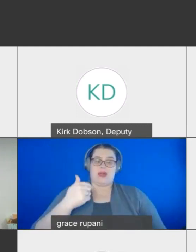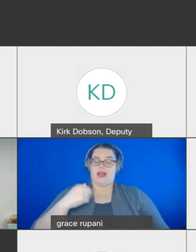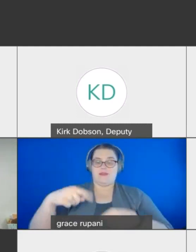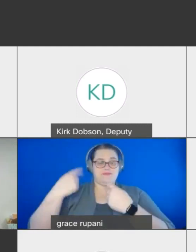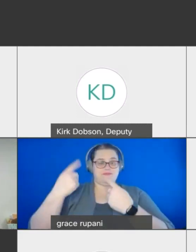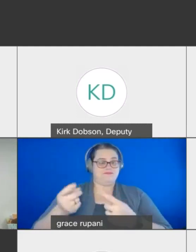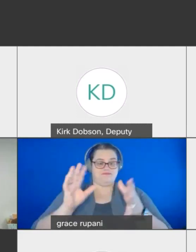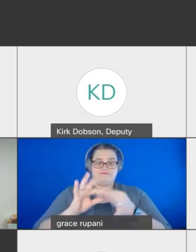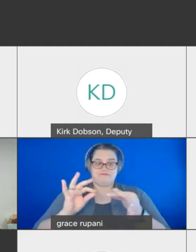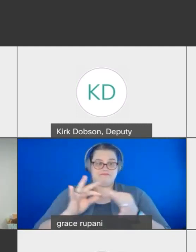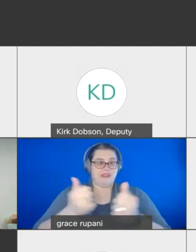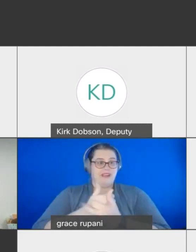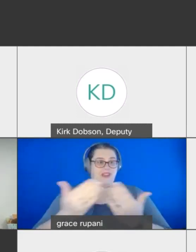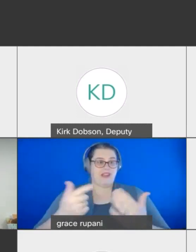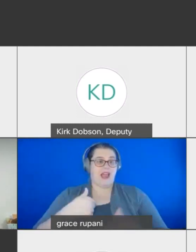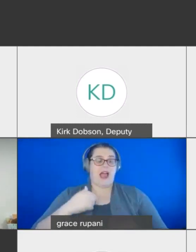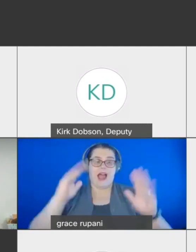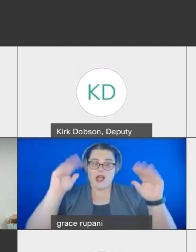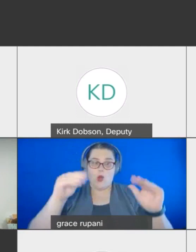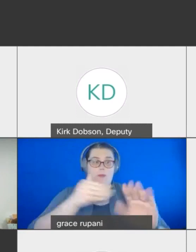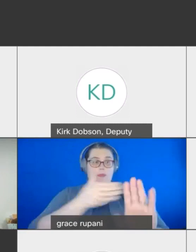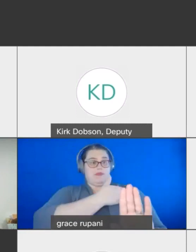I hope that you heard everything up until about